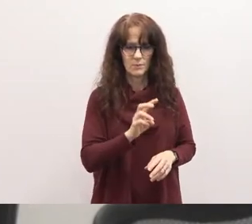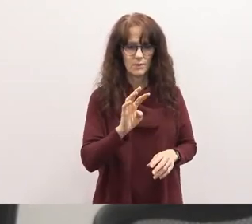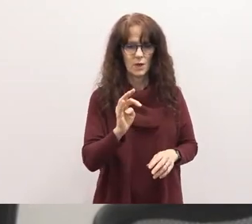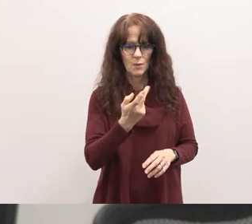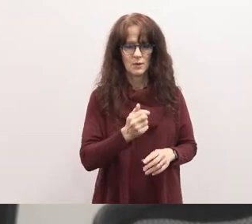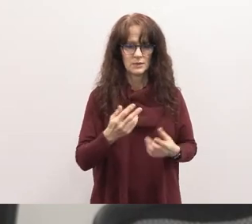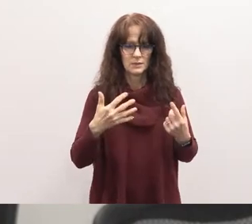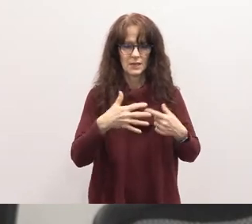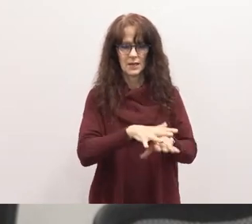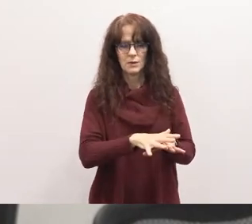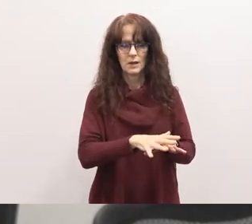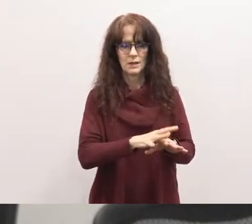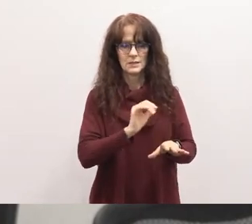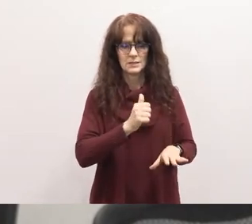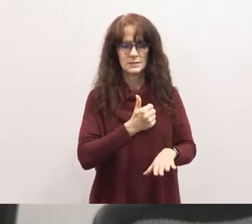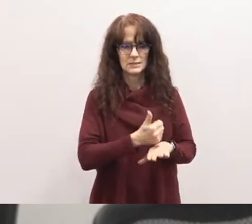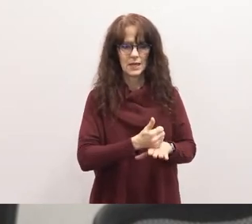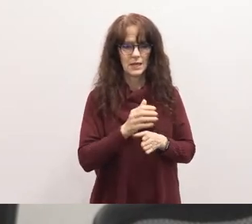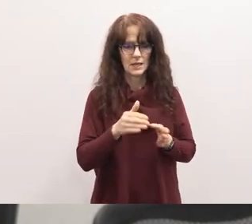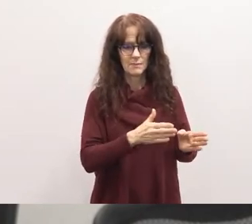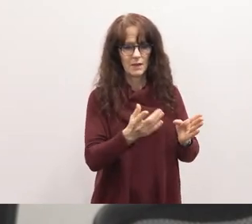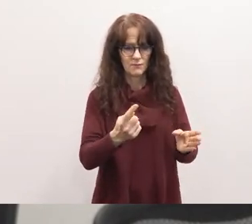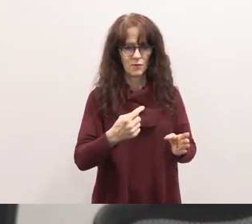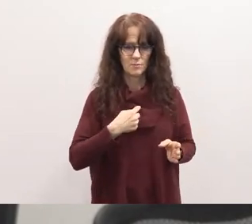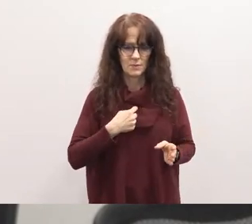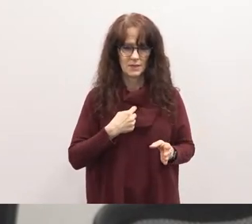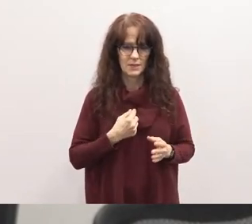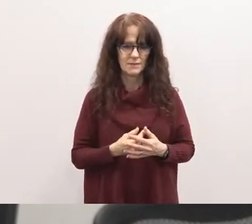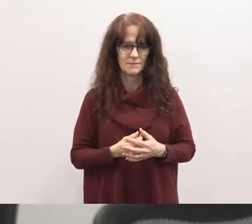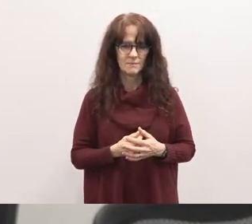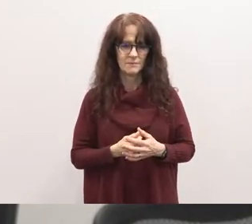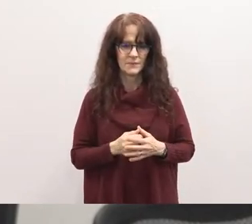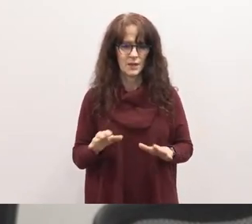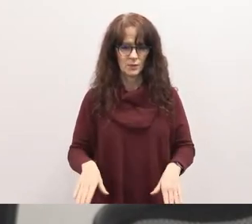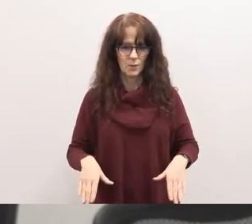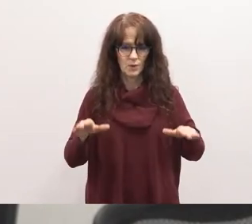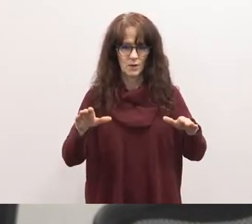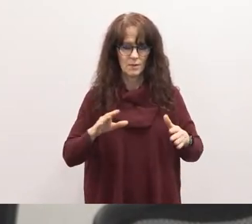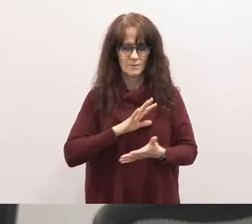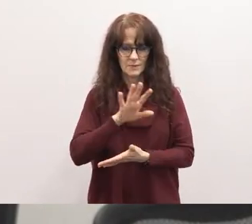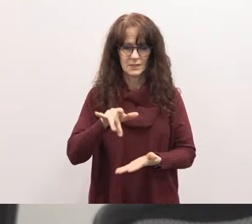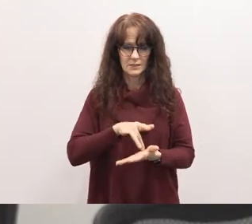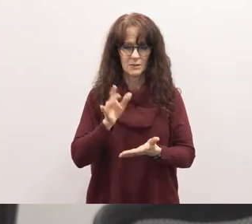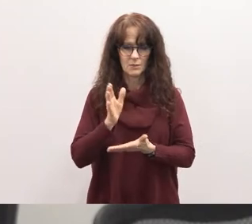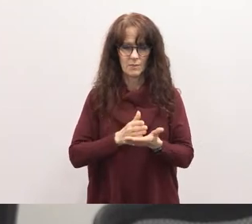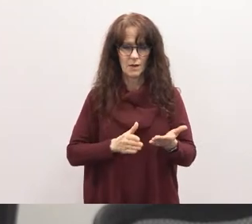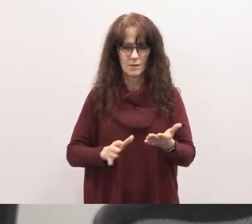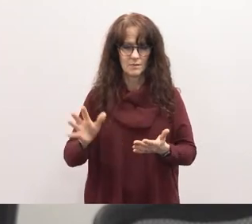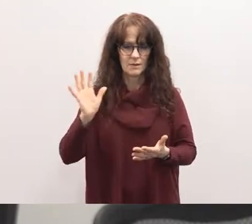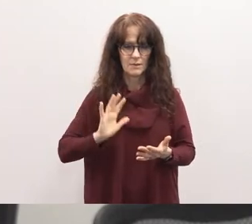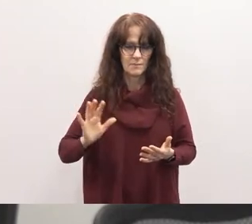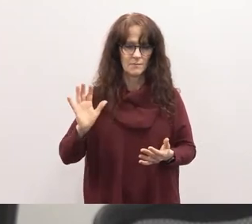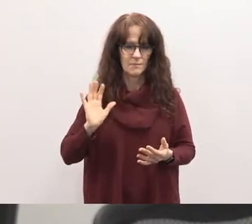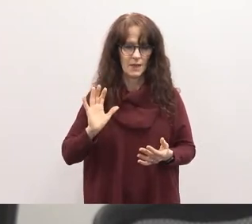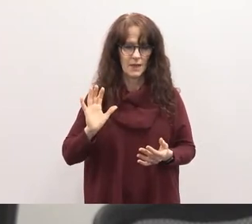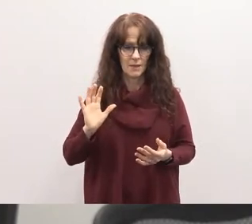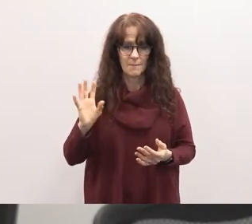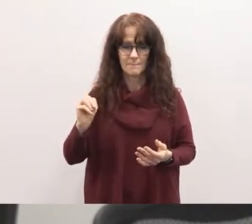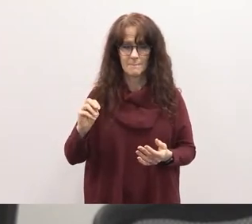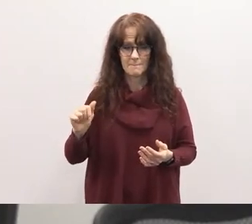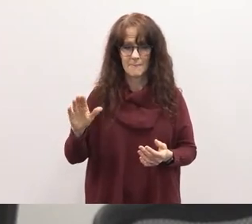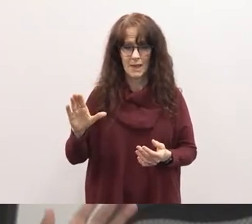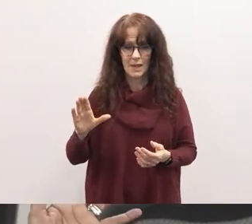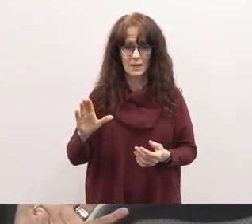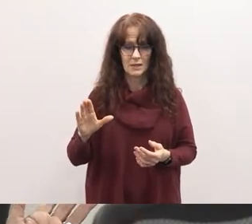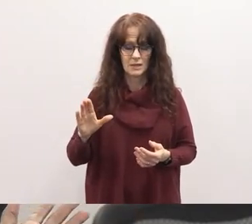integrate Wilson, helped to set a path for me, my life as well. Growing up in the central part, and Matt can attest to this, we didn't spend much